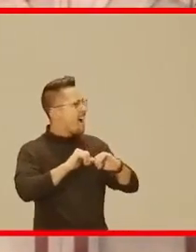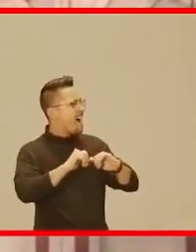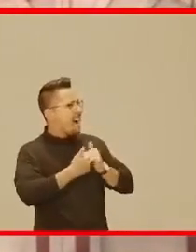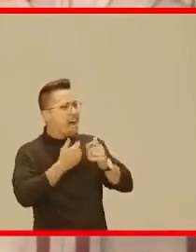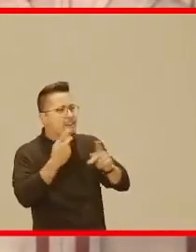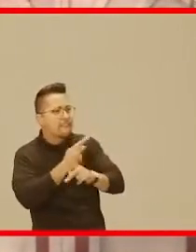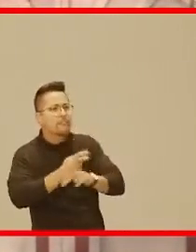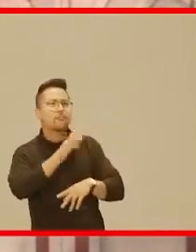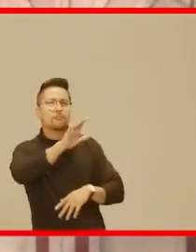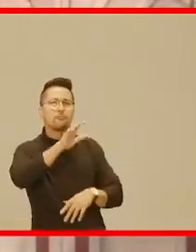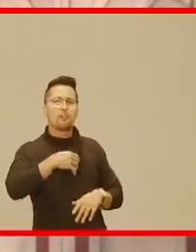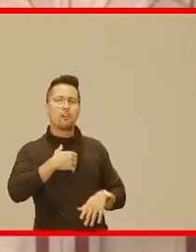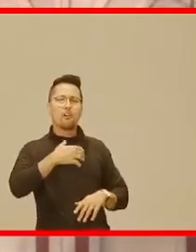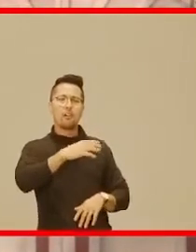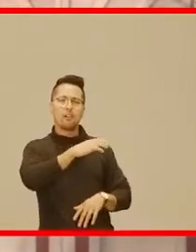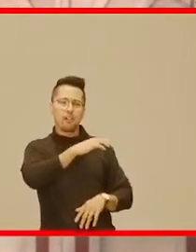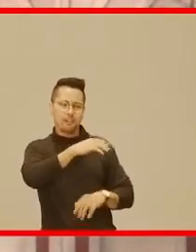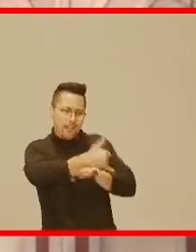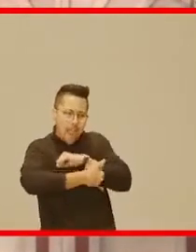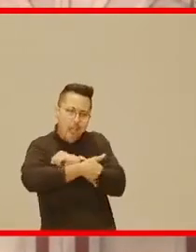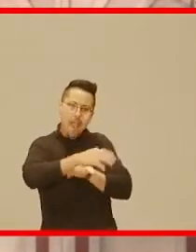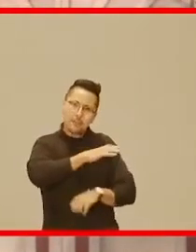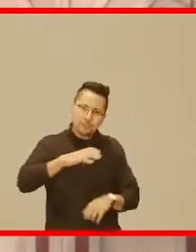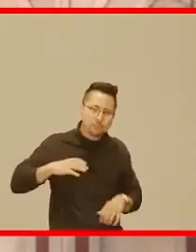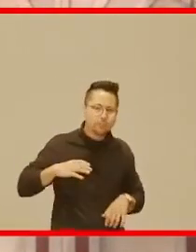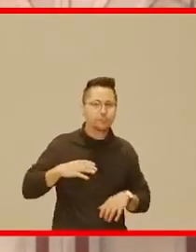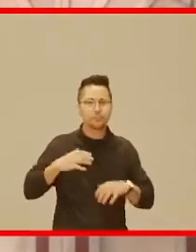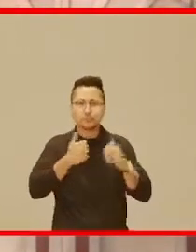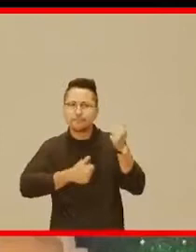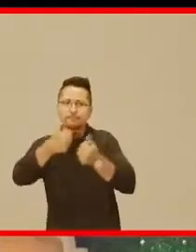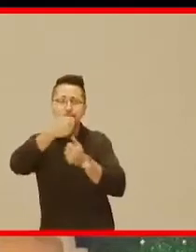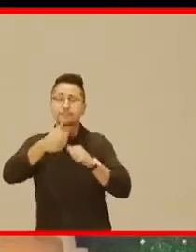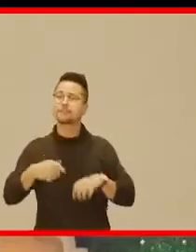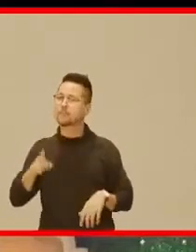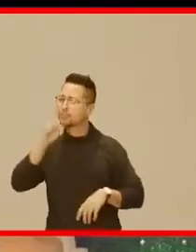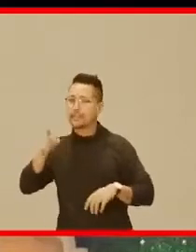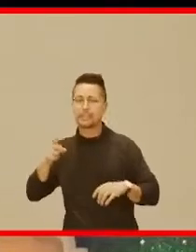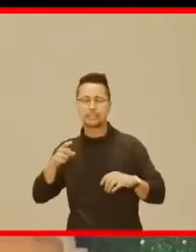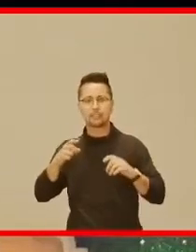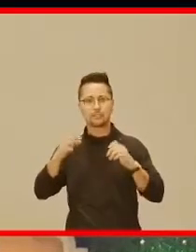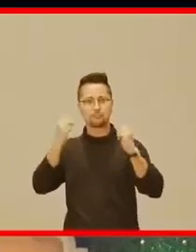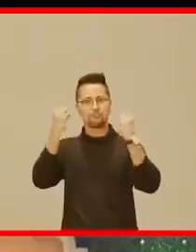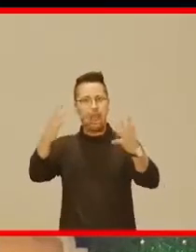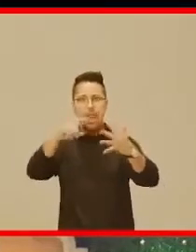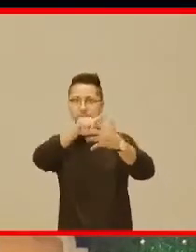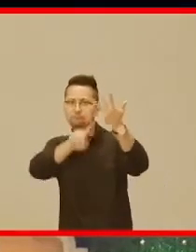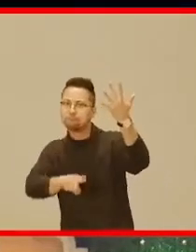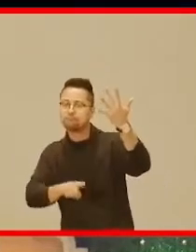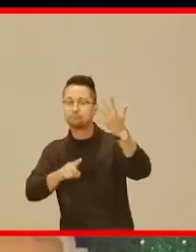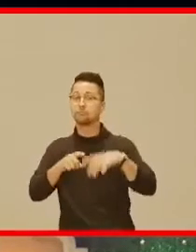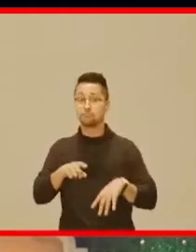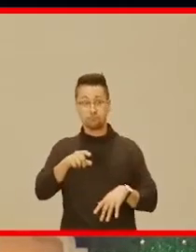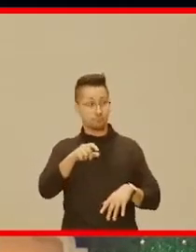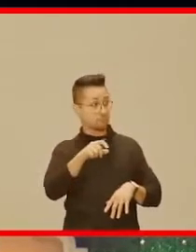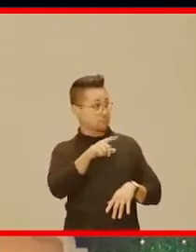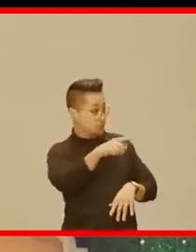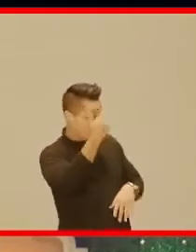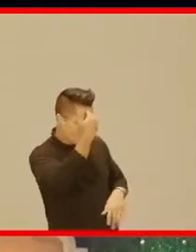your county commissioner, because there's city races, there's a lot of races that are very important. And if you go to your local, do you know the answer? Mine